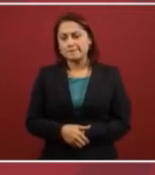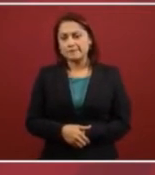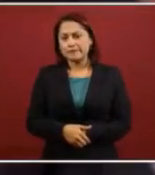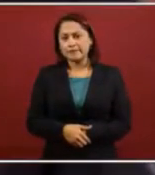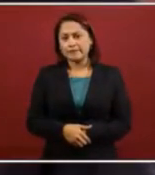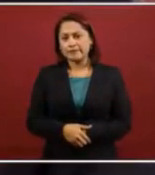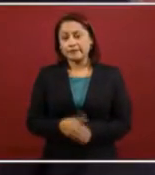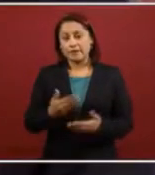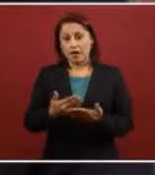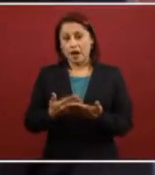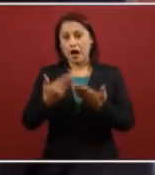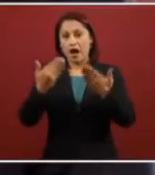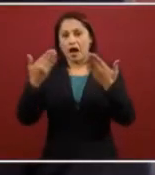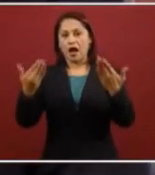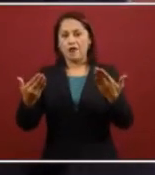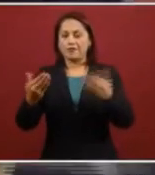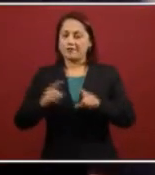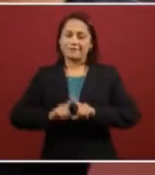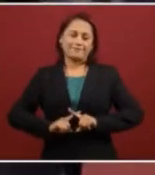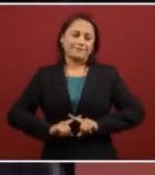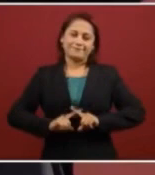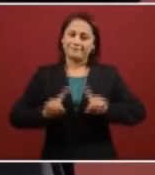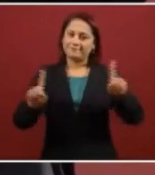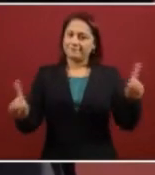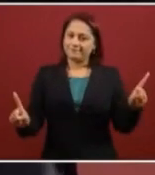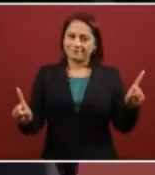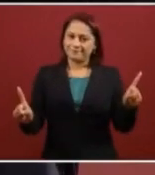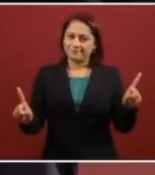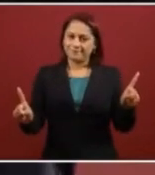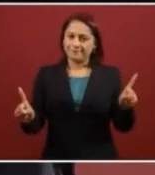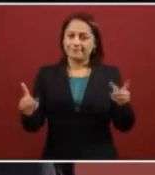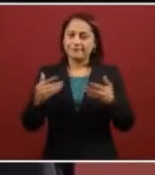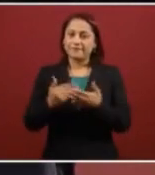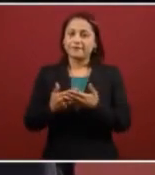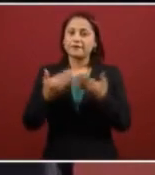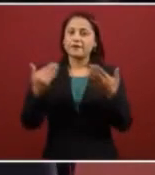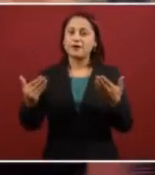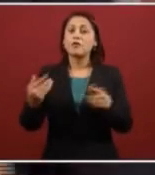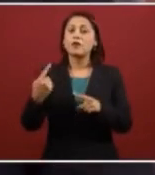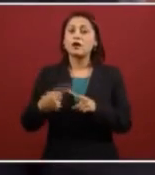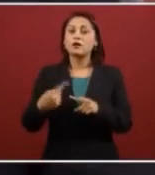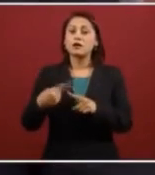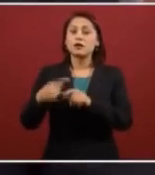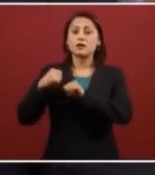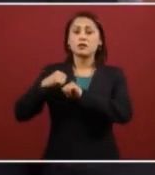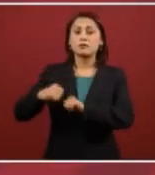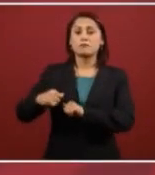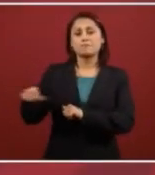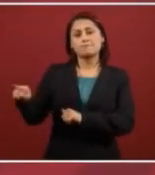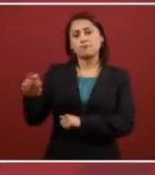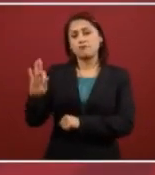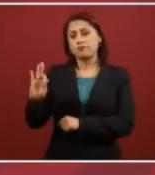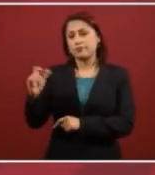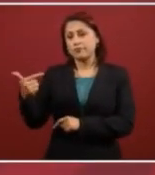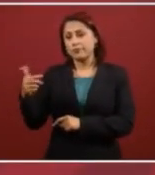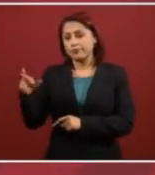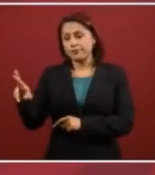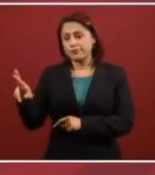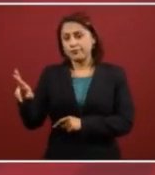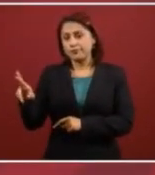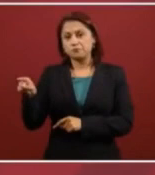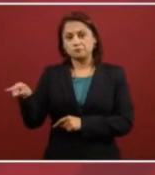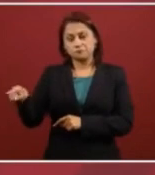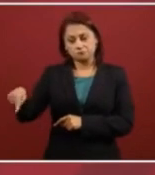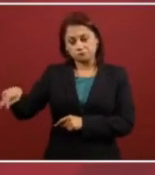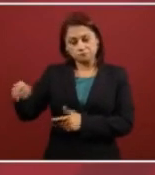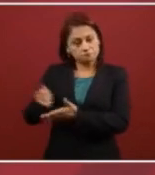Ahora ya no es así. It's not like that anymore. Ahora es now la Fiscalía General. The district attorney y is yo lo